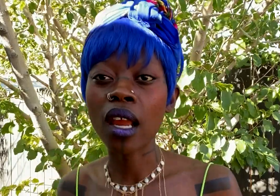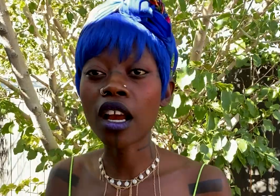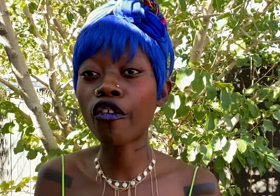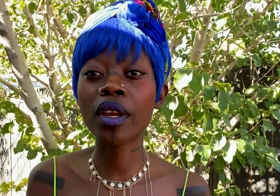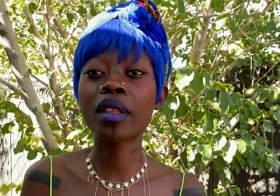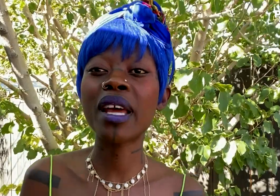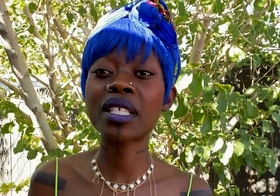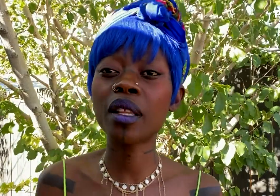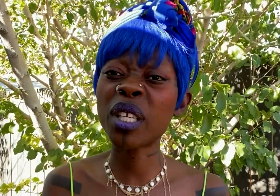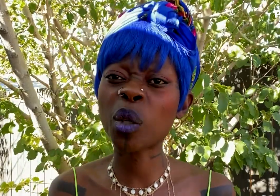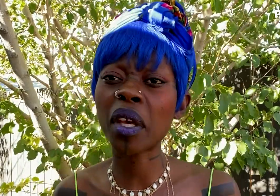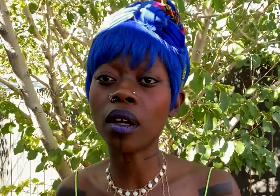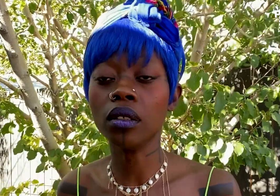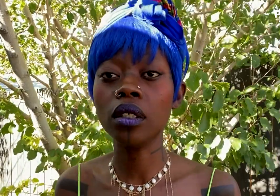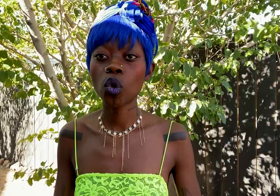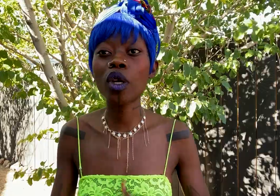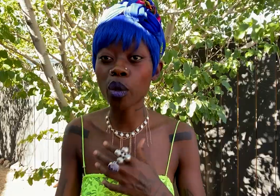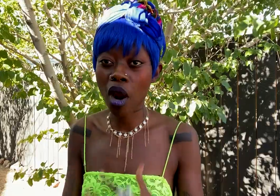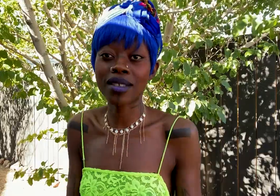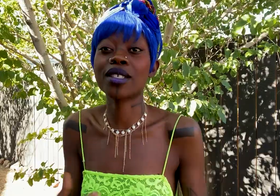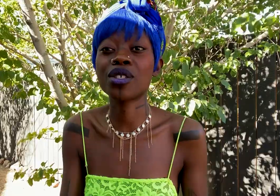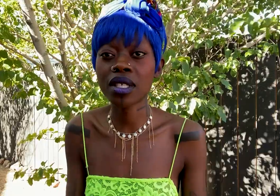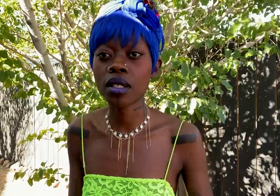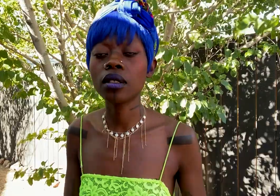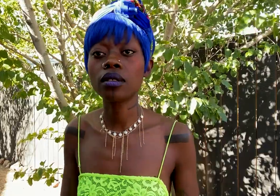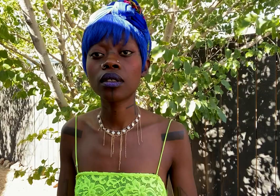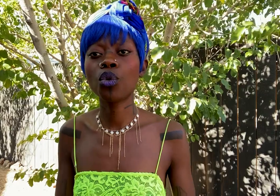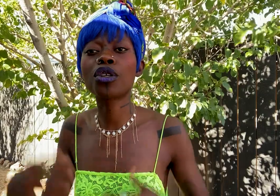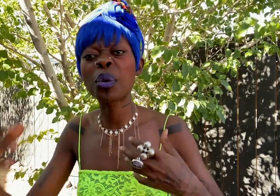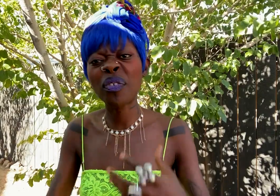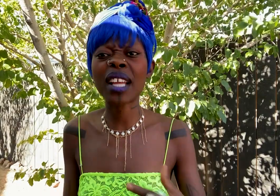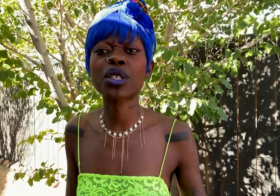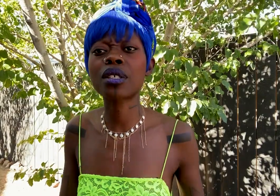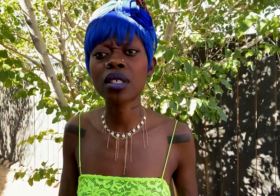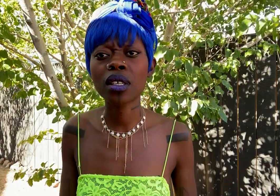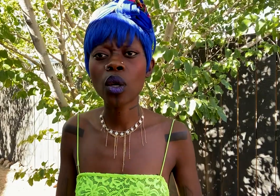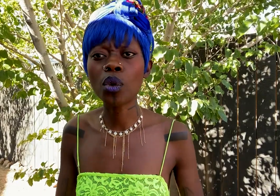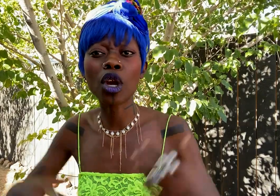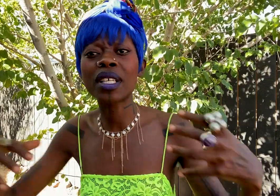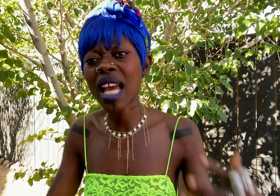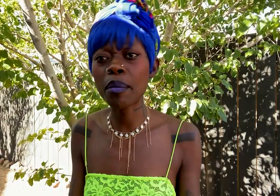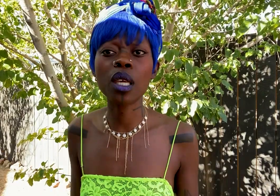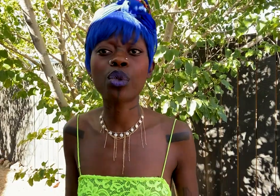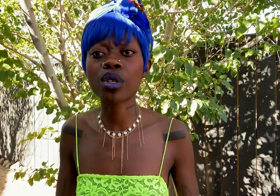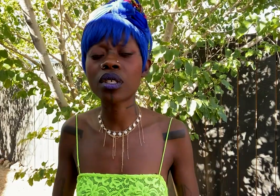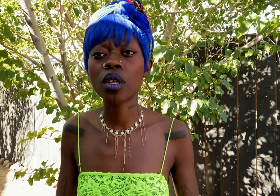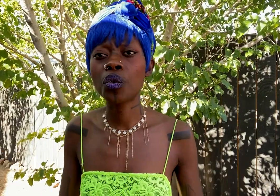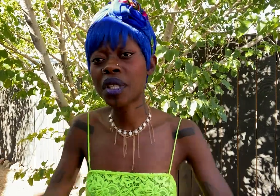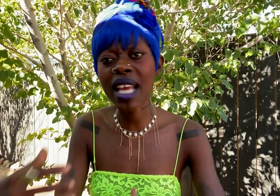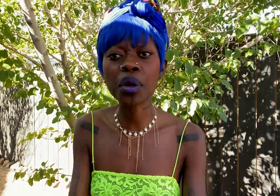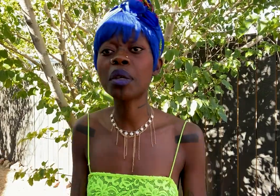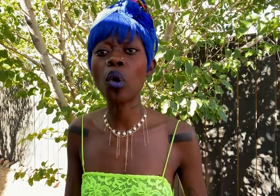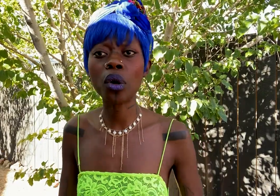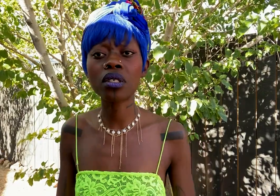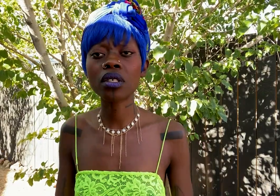honey covering the medicine, the bitter pill. We are the processors. We are the reflectors. We are the timekeepers. We